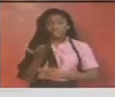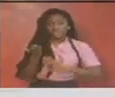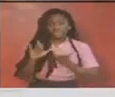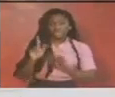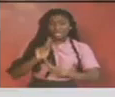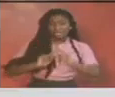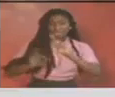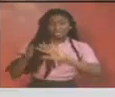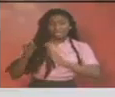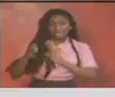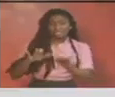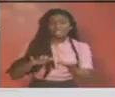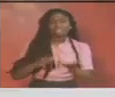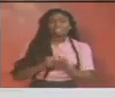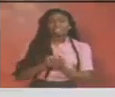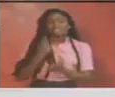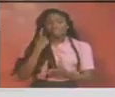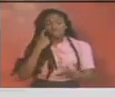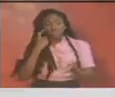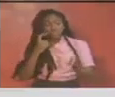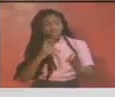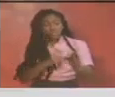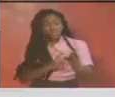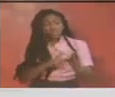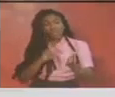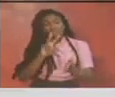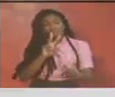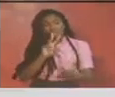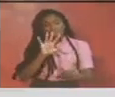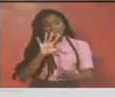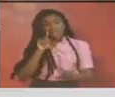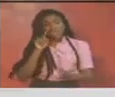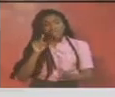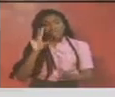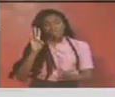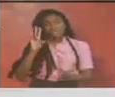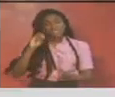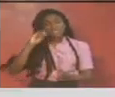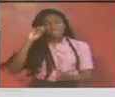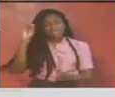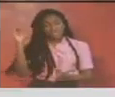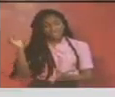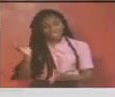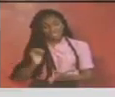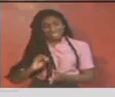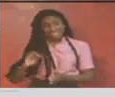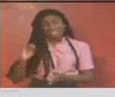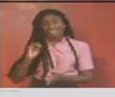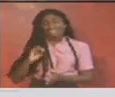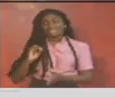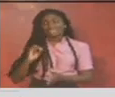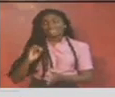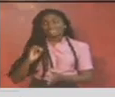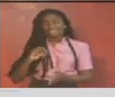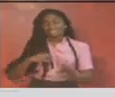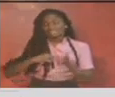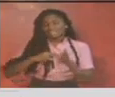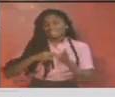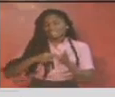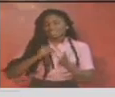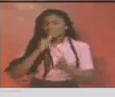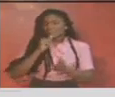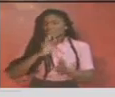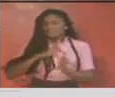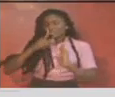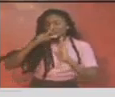sex, we see that 25.7% of all the deaths that we had in Trinidad out of the 140 were in females